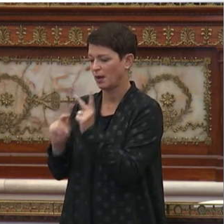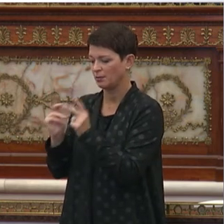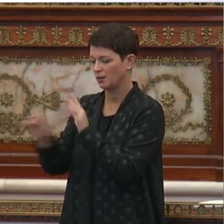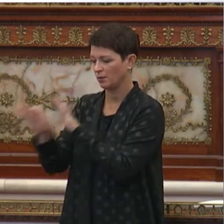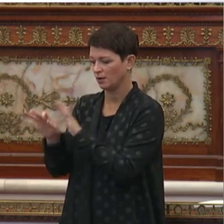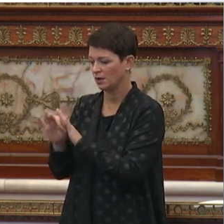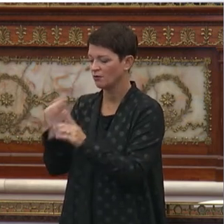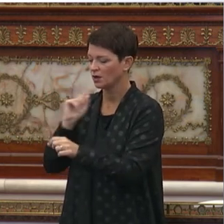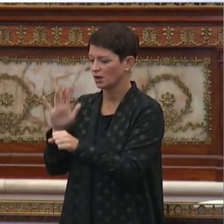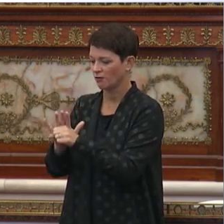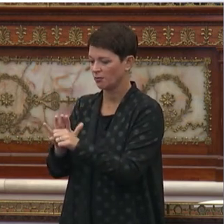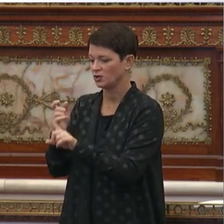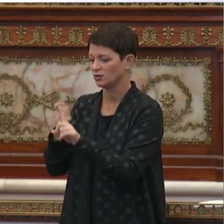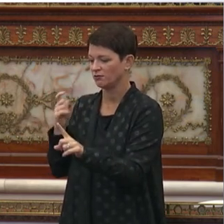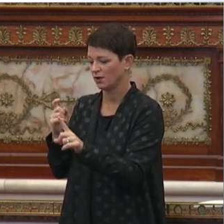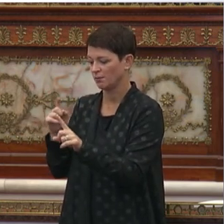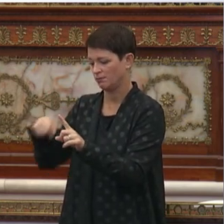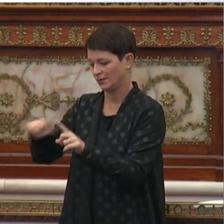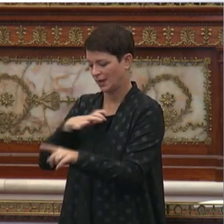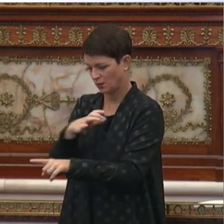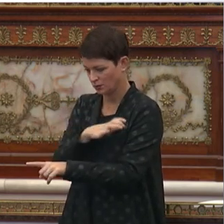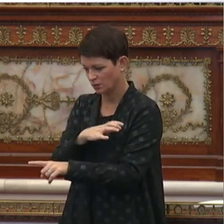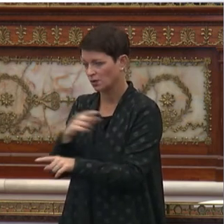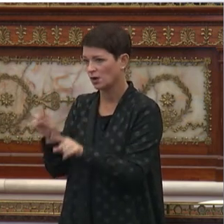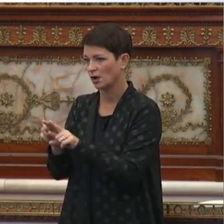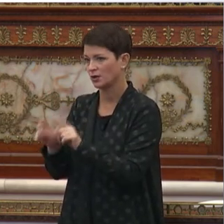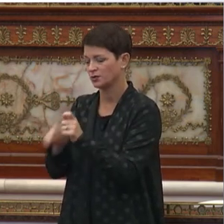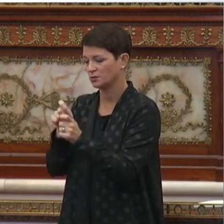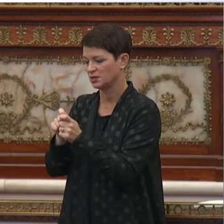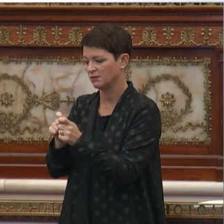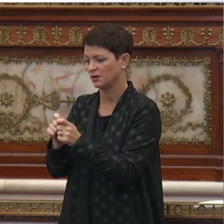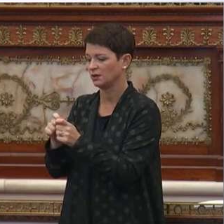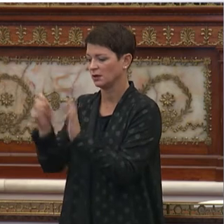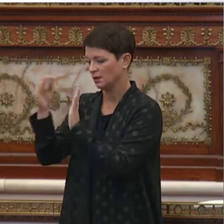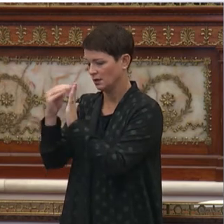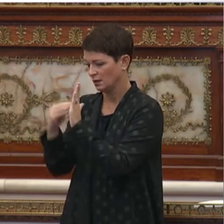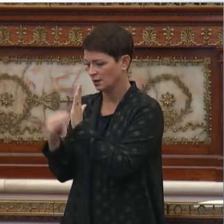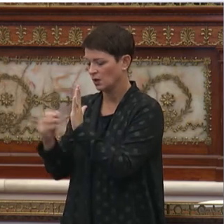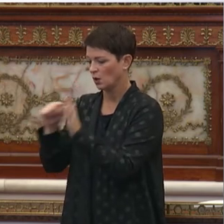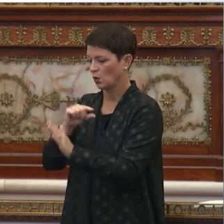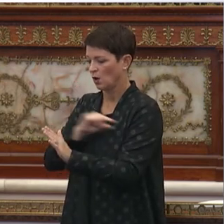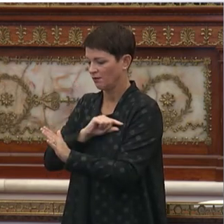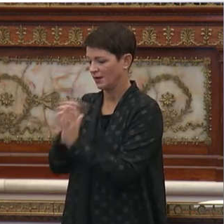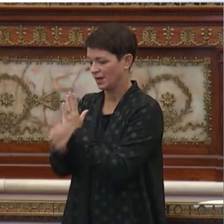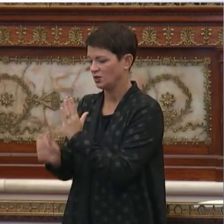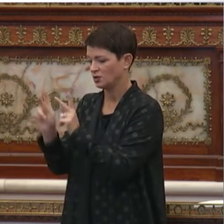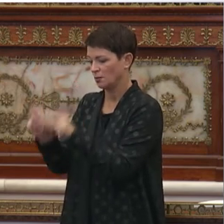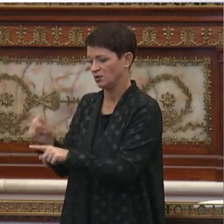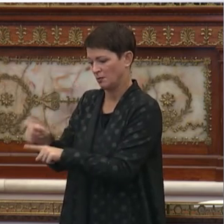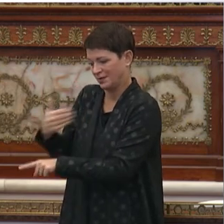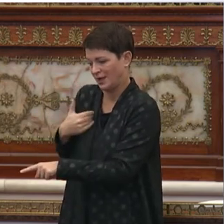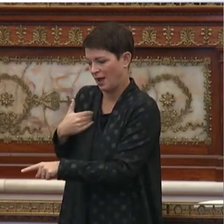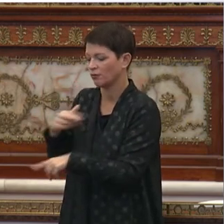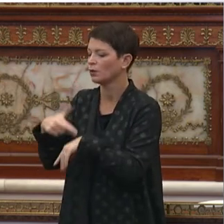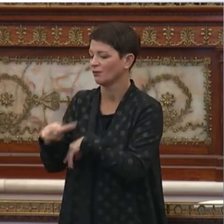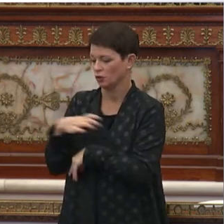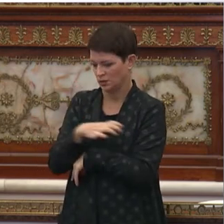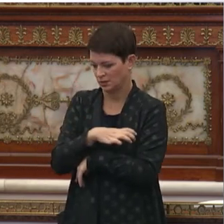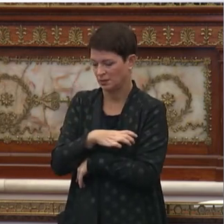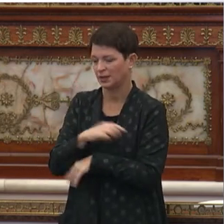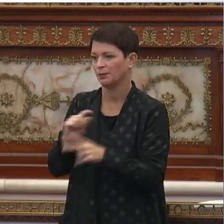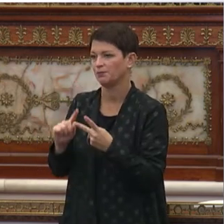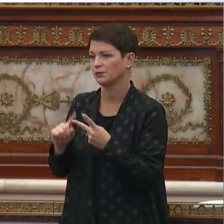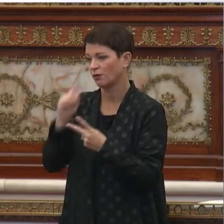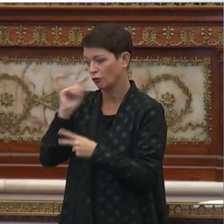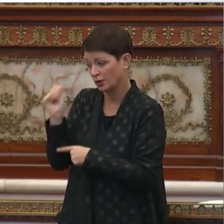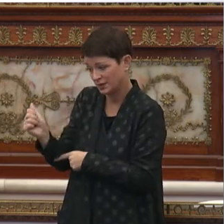for confirmation by council of appointees, and specifying qualifications that appointees must possess. Refer to committee. And on